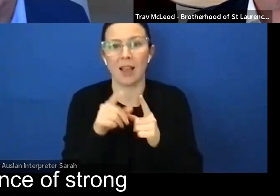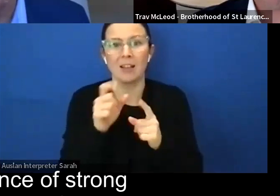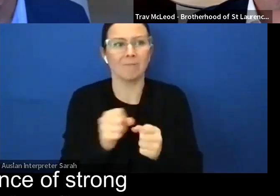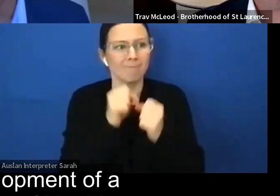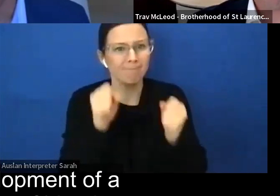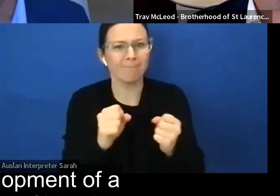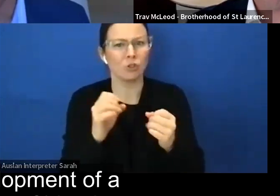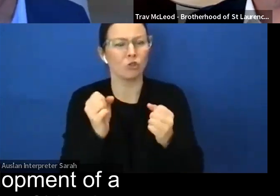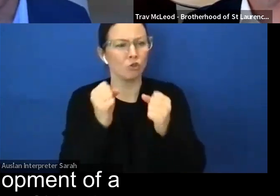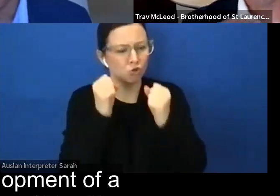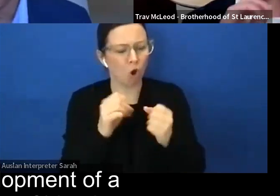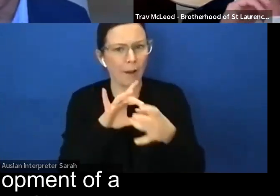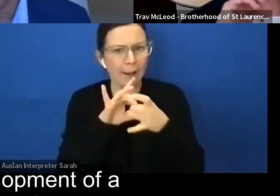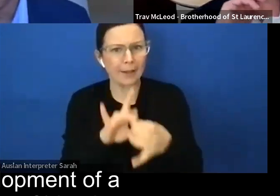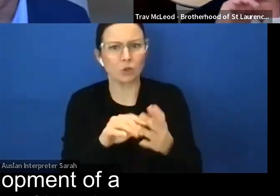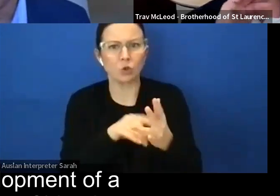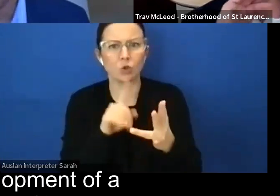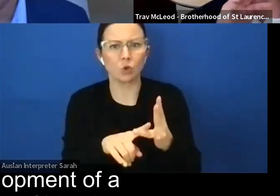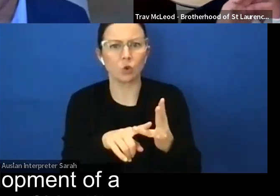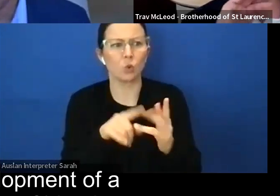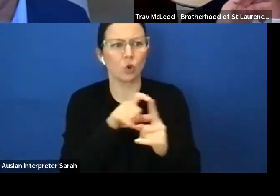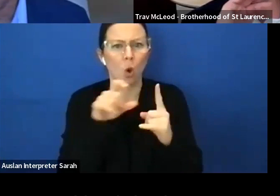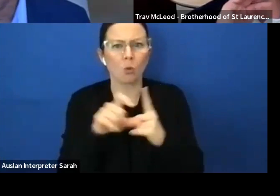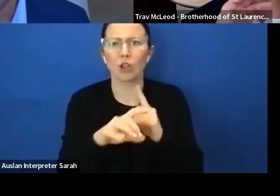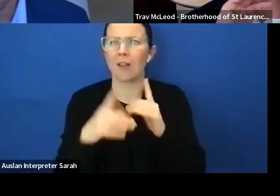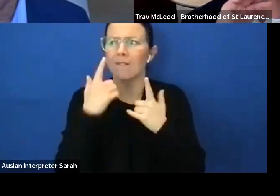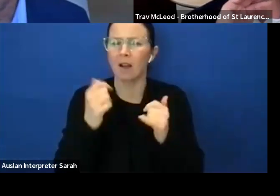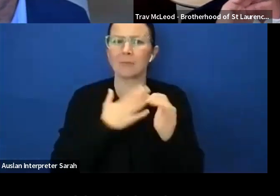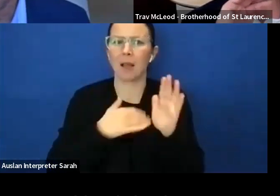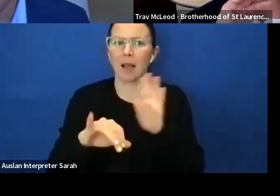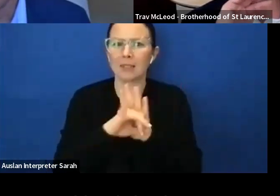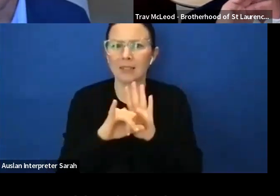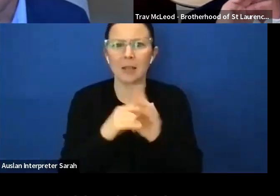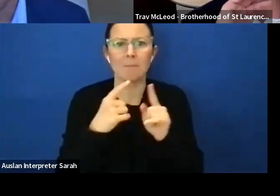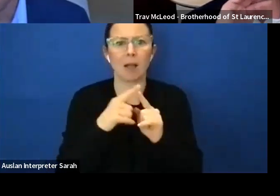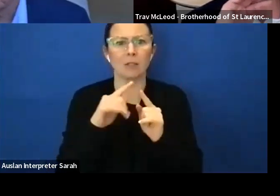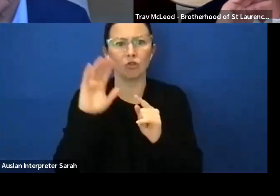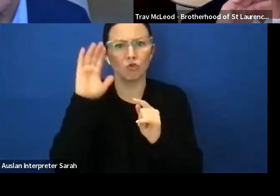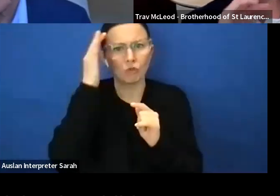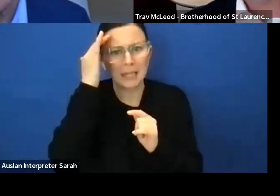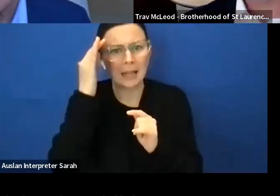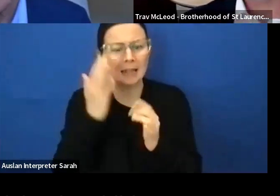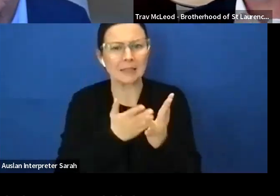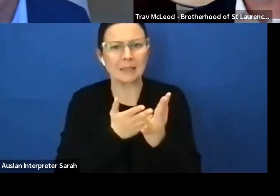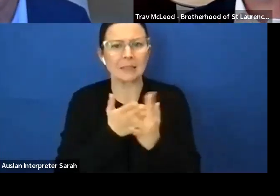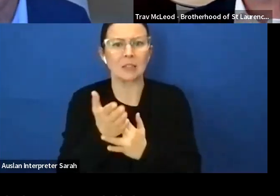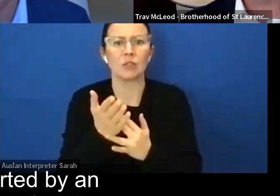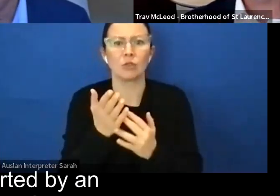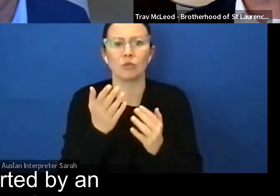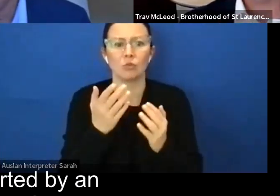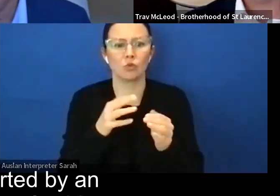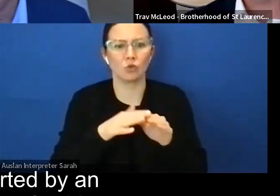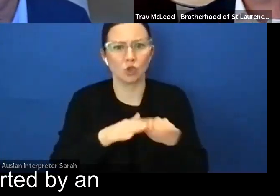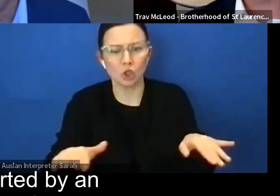to culture on the development of a strong sense of identity and resilience amongst Aboriginal and Torres Strait Islander children